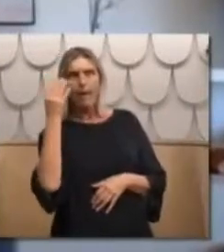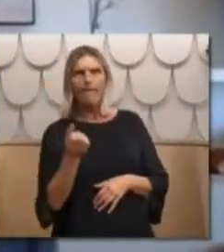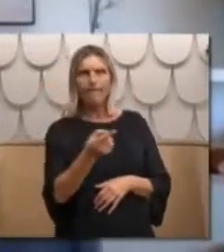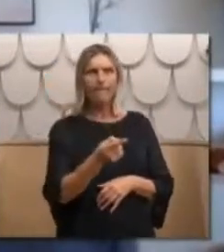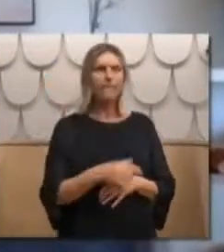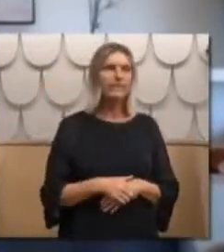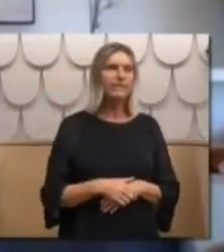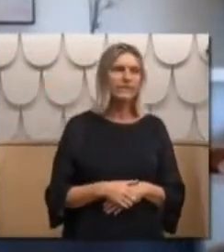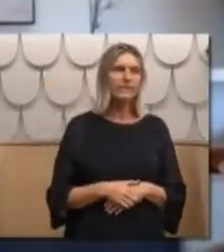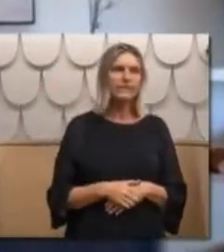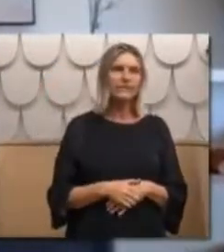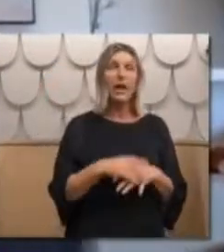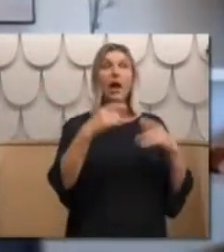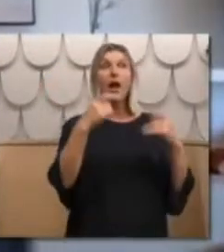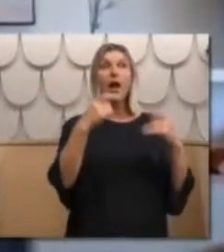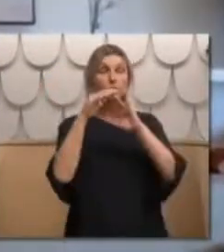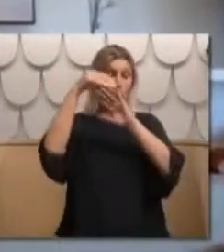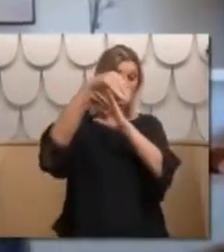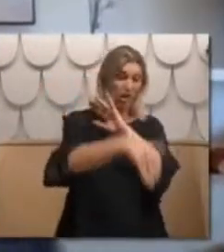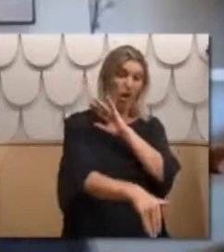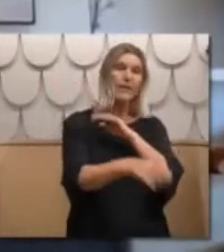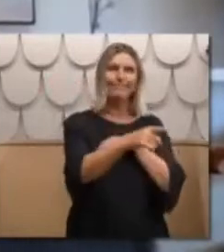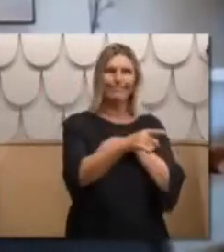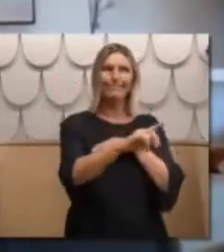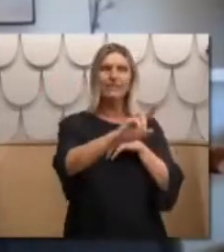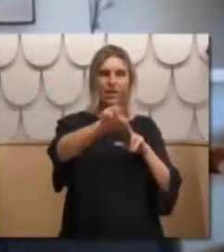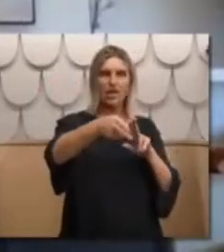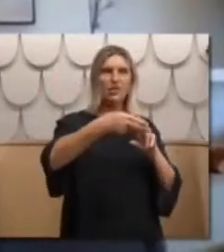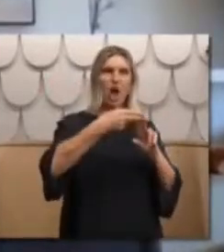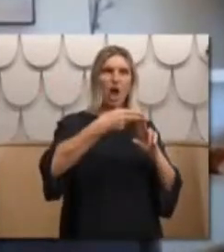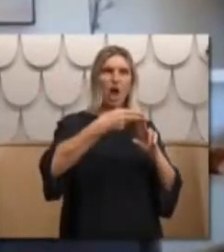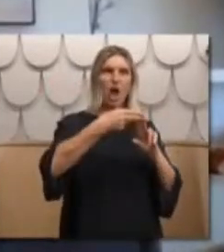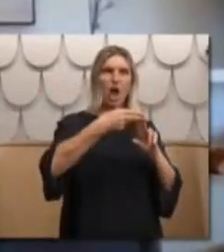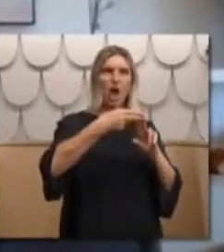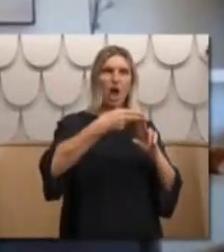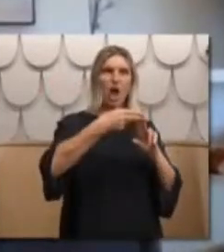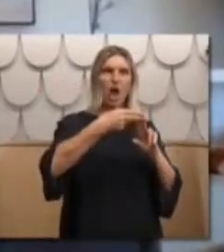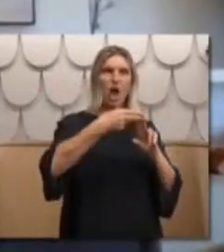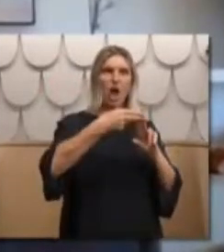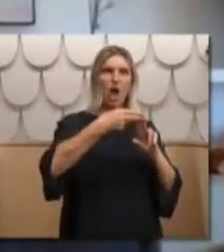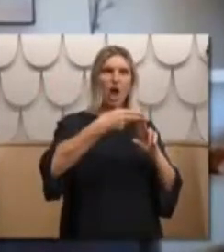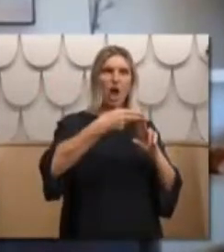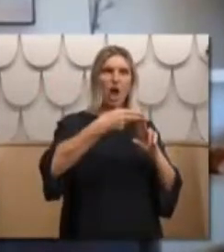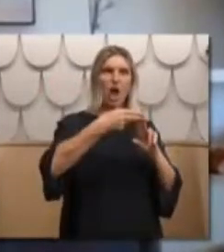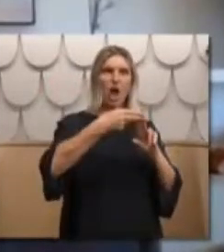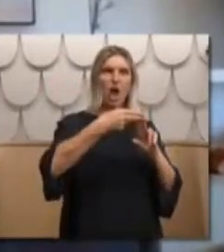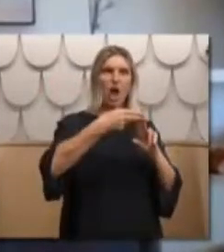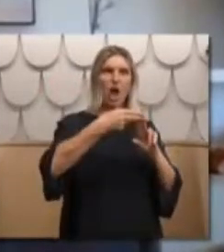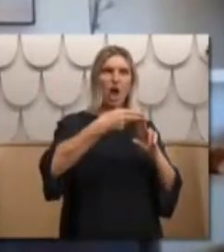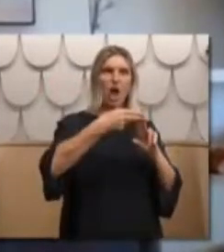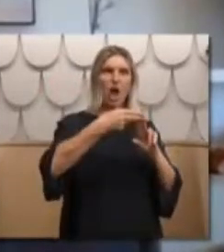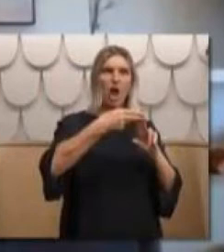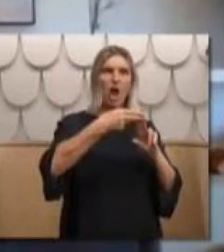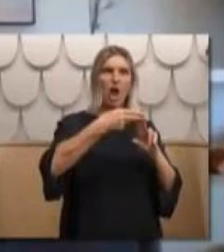And that his functional decline is also supportive of a diagnosis of dementia. Dementia. Okay, so let's put something into